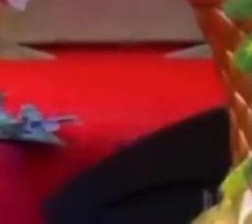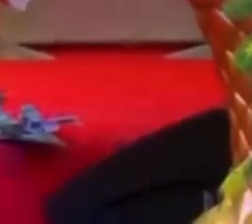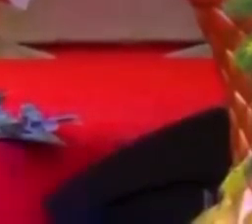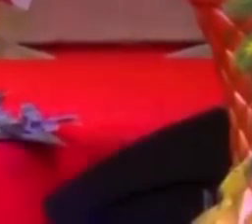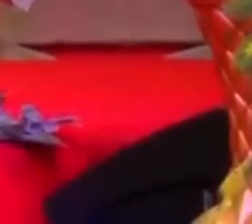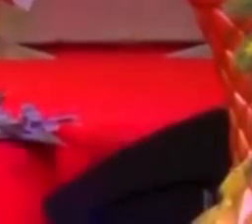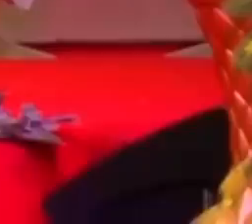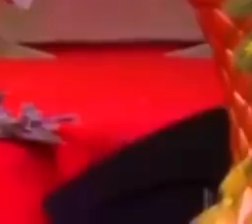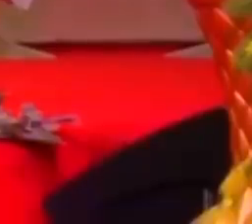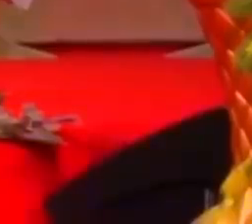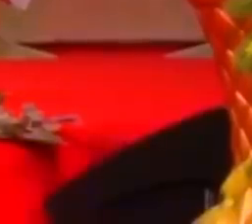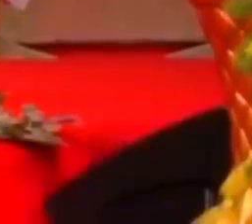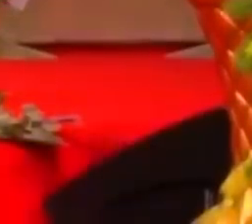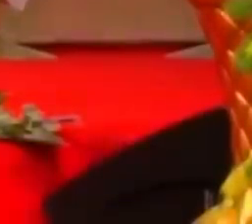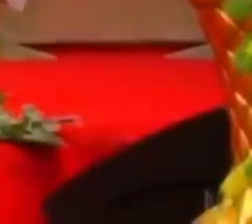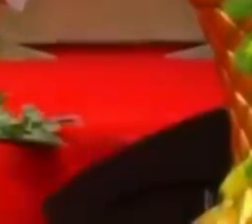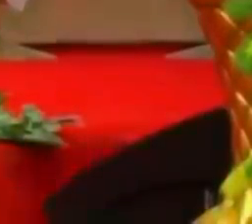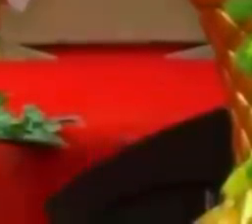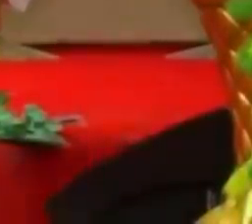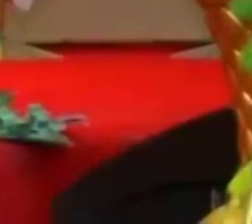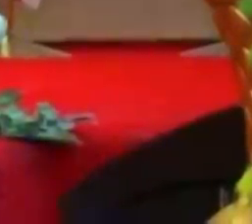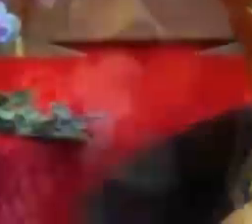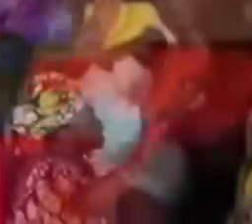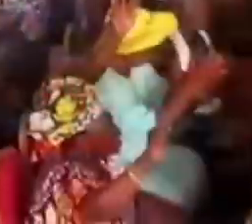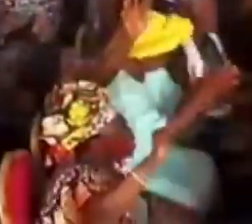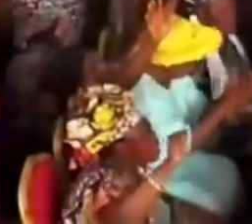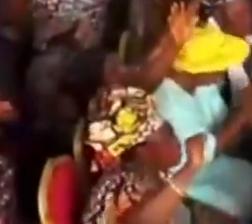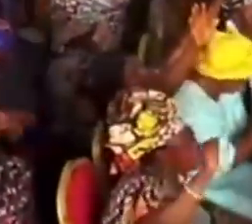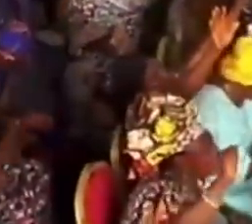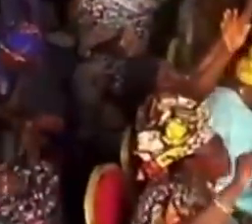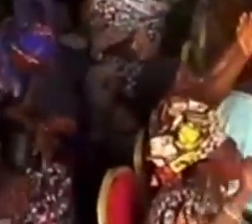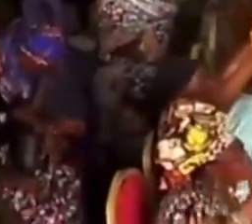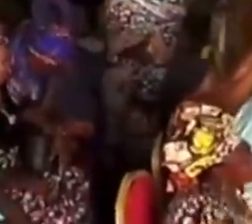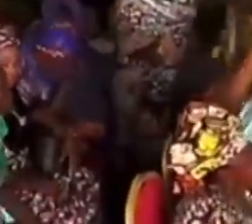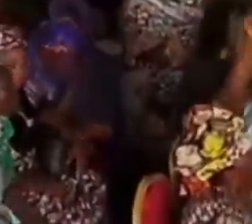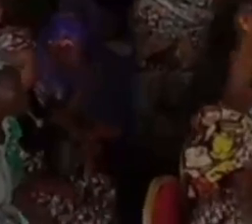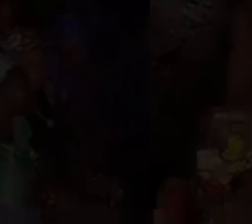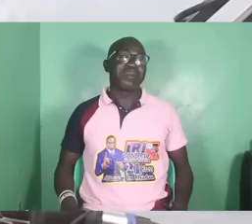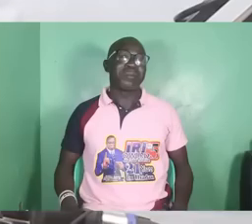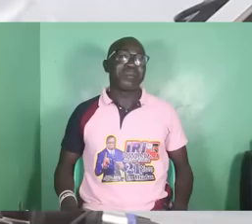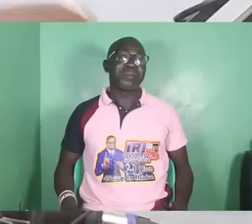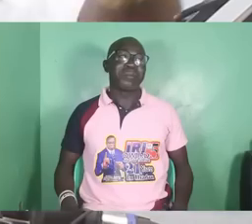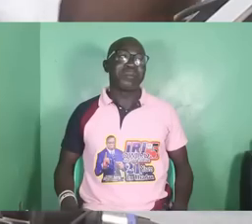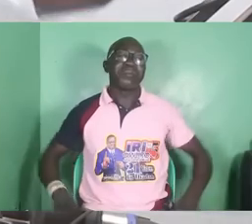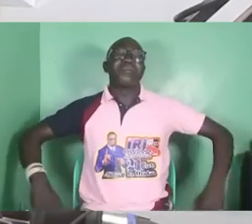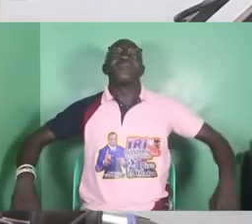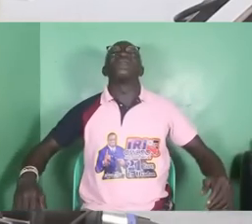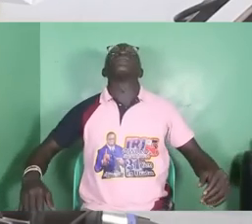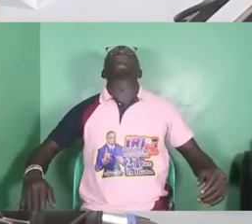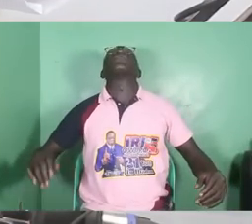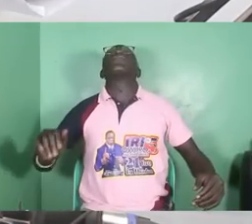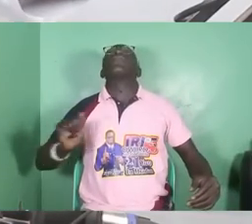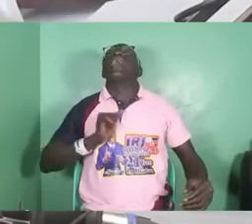that thing that is sorrow for you will turn to joy.